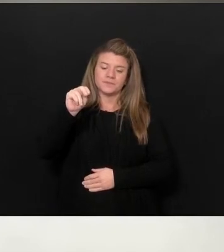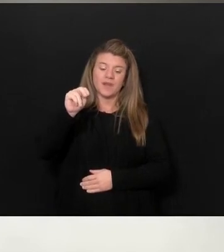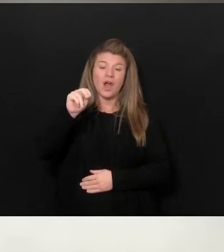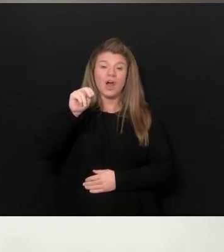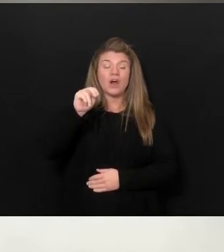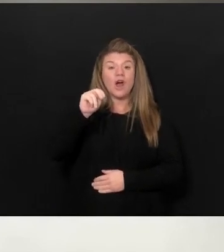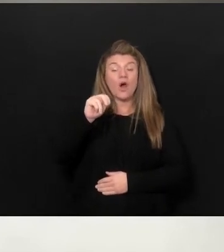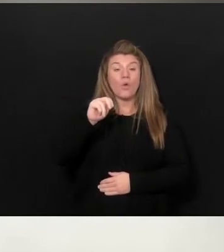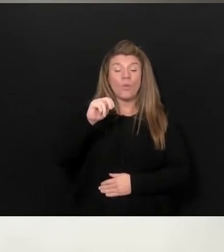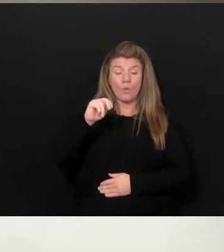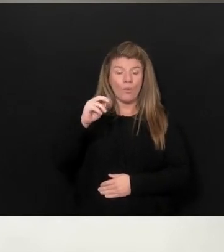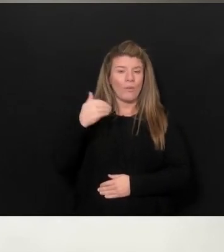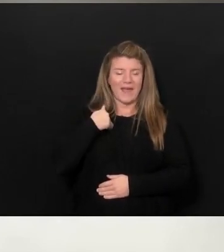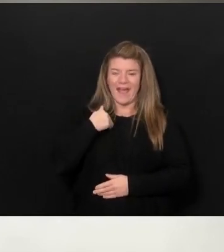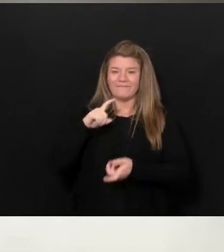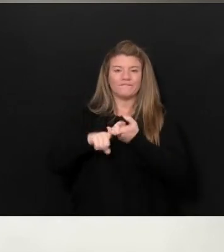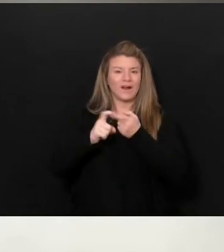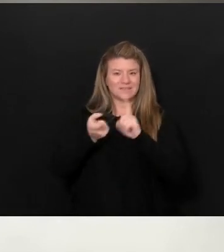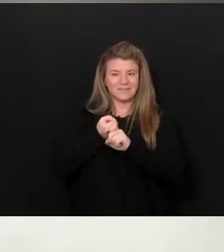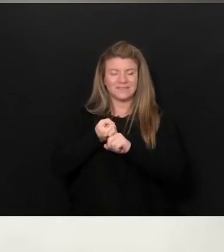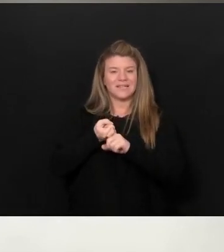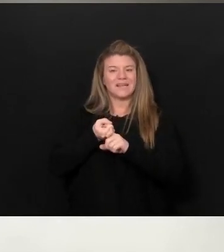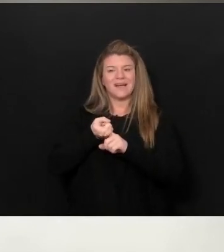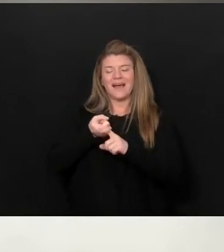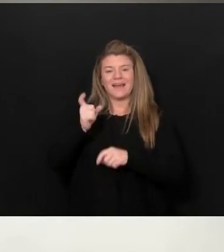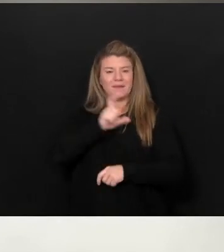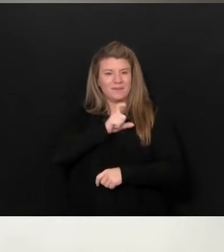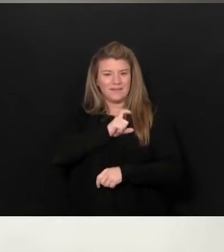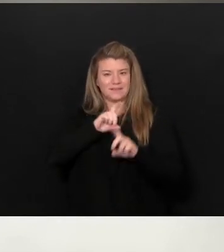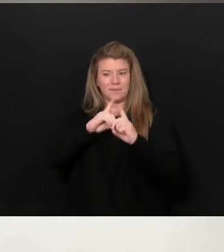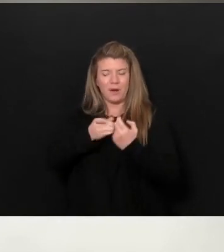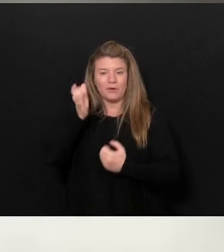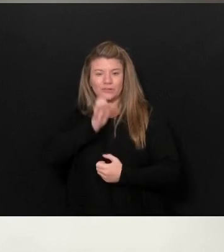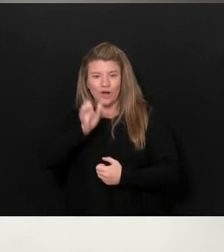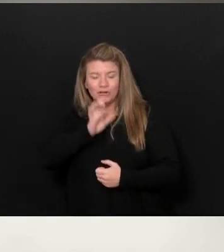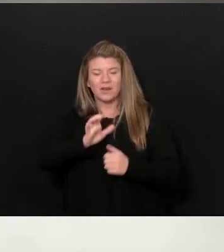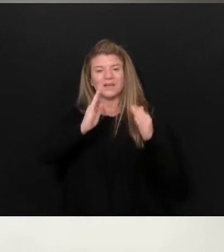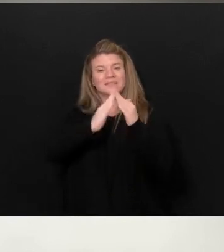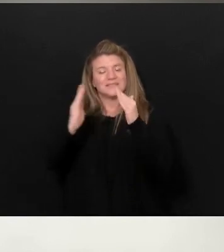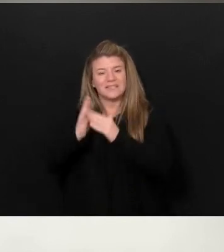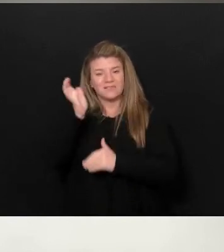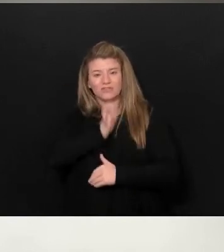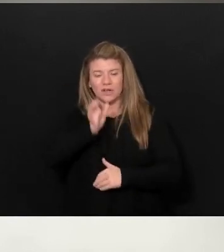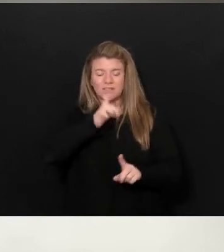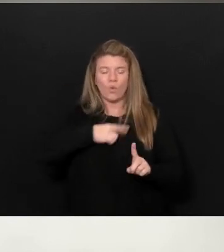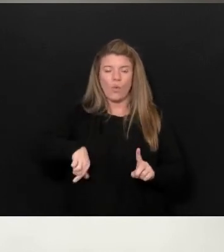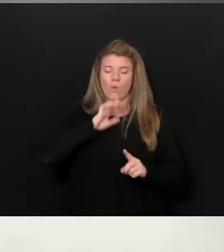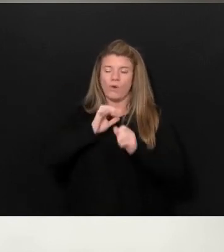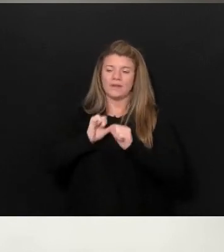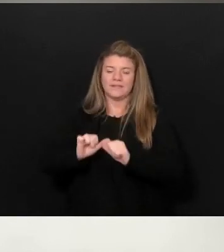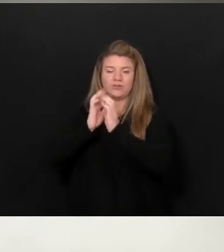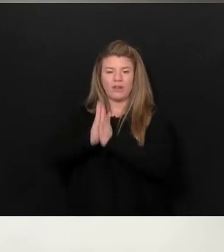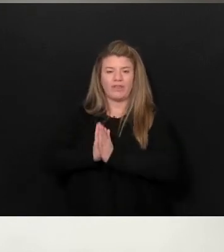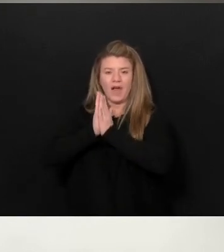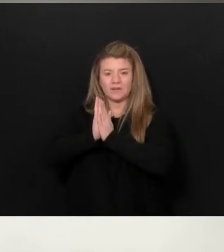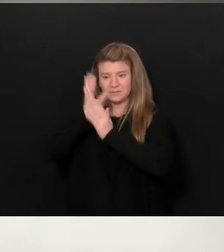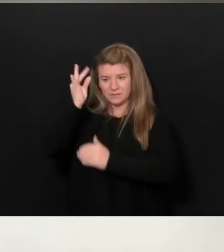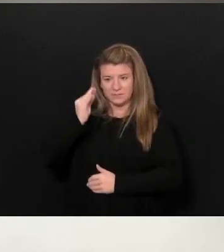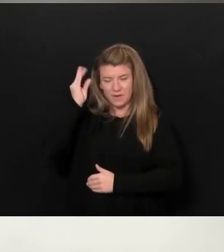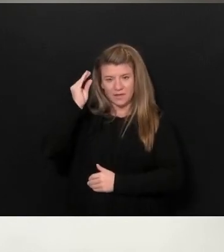friends at the Charleston Police Department in the city of Charleston, and we will keep them all in our thoughts and prayers and continue to respect